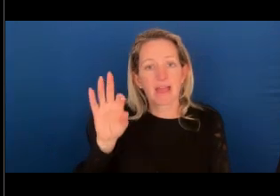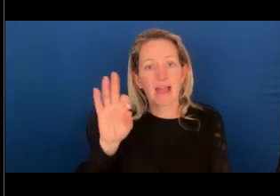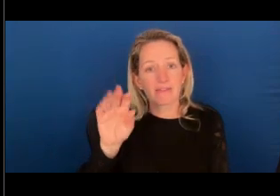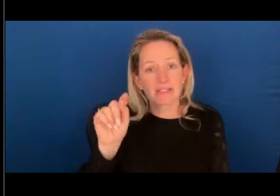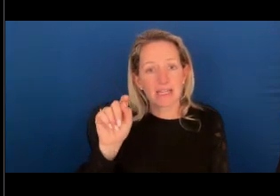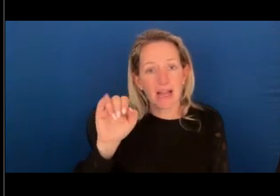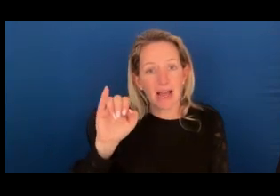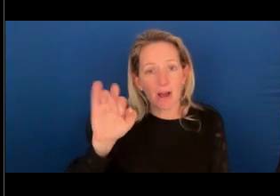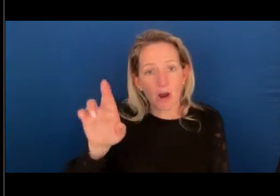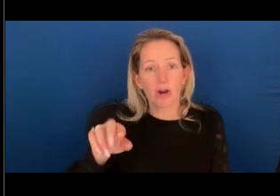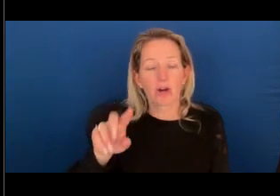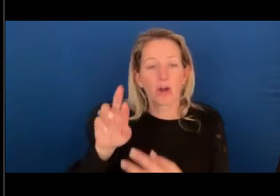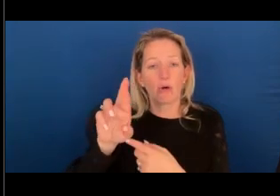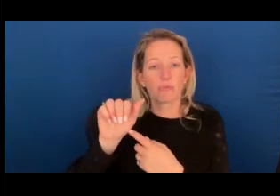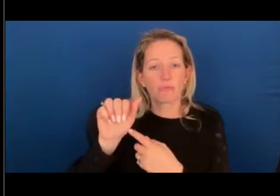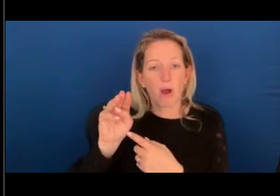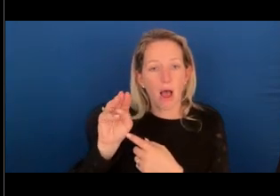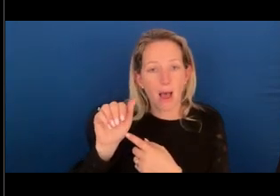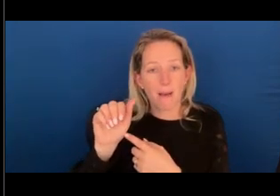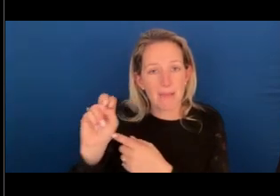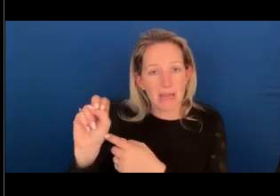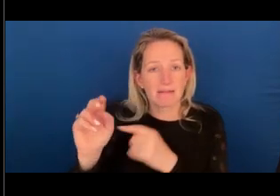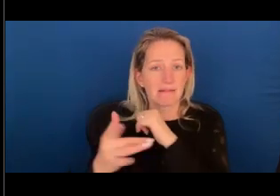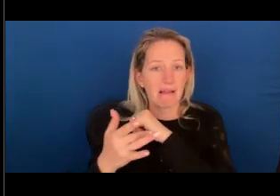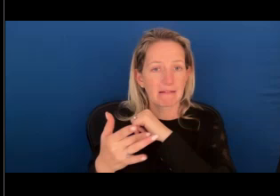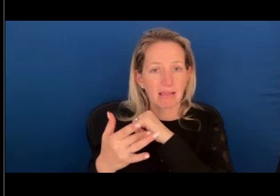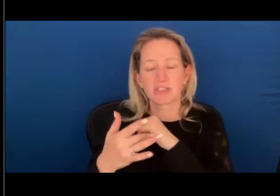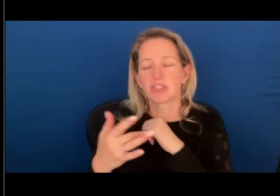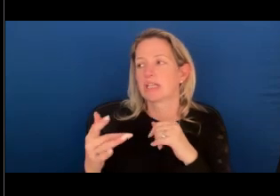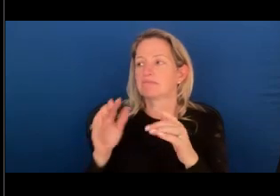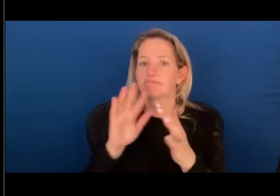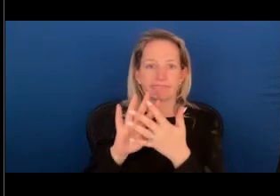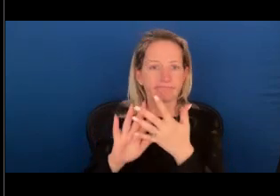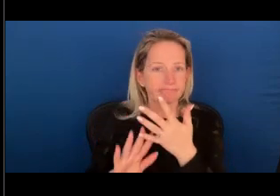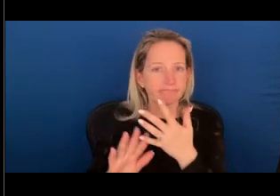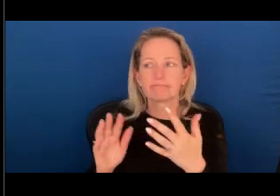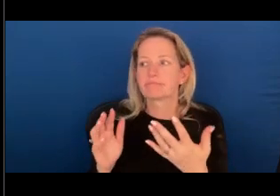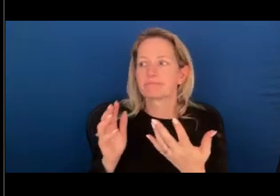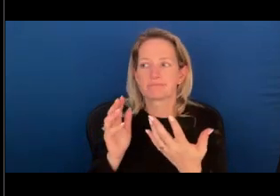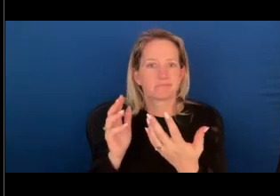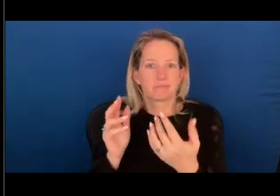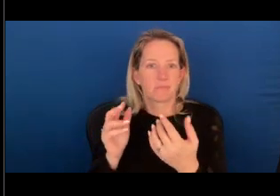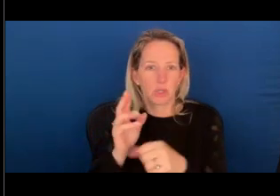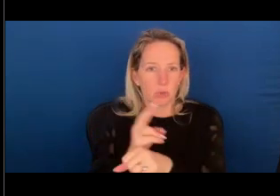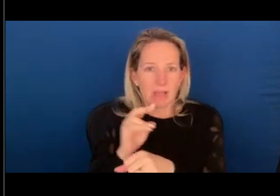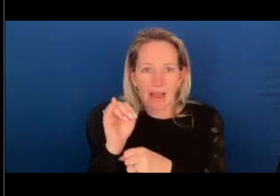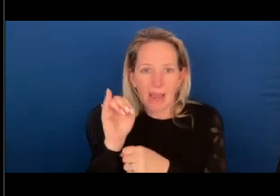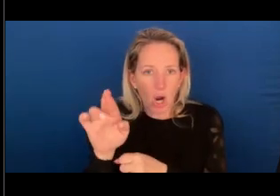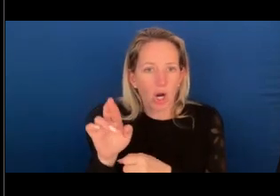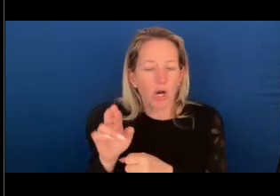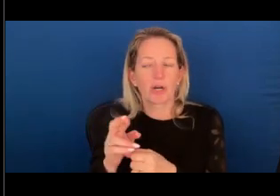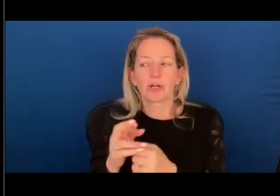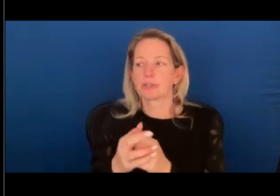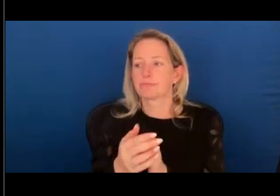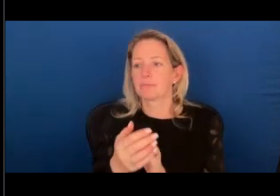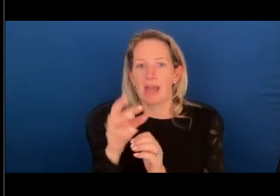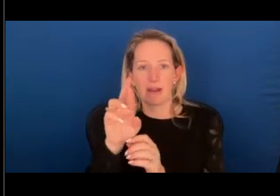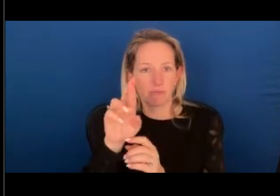Raman technologies. They have a 2-in-1 device as well, both IR and